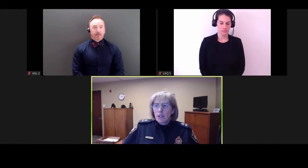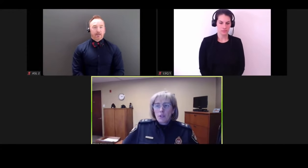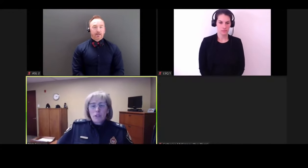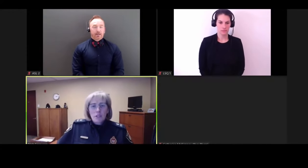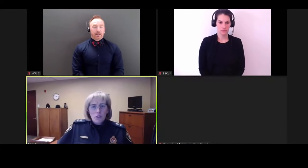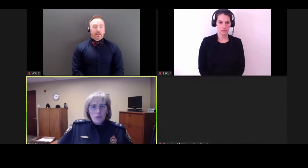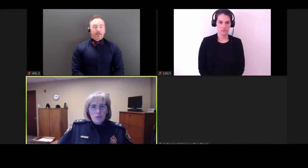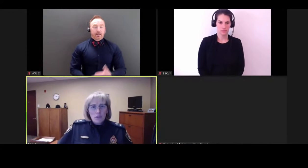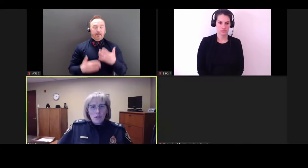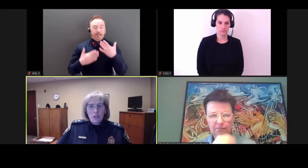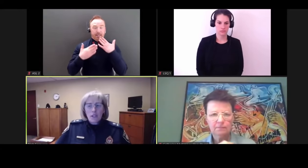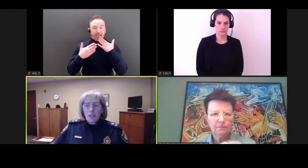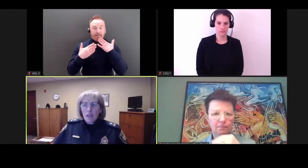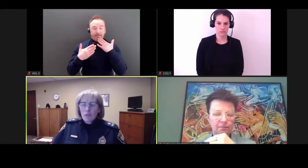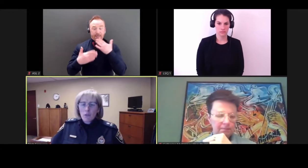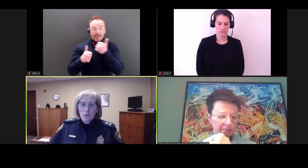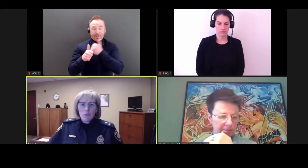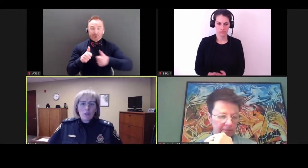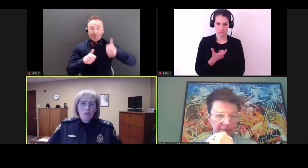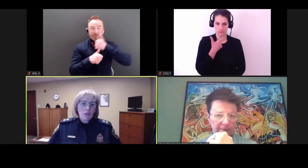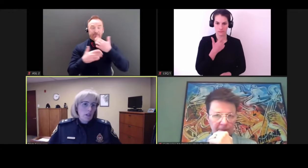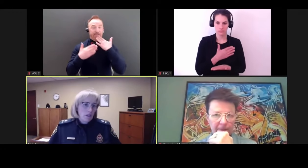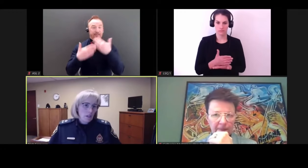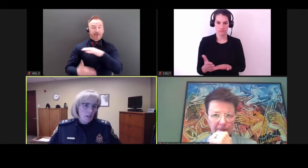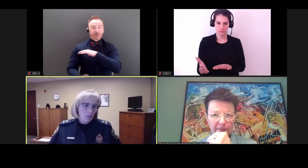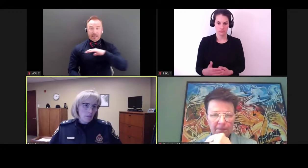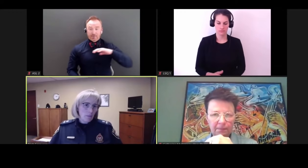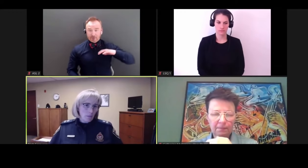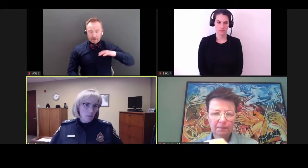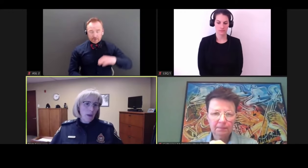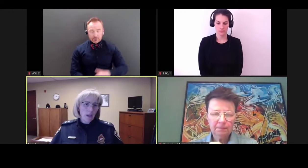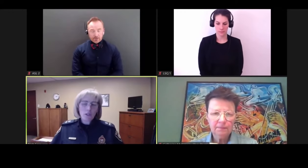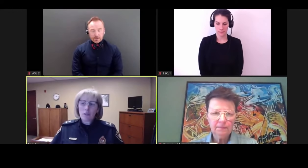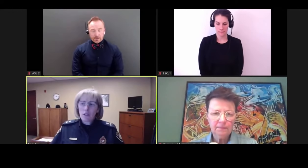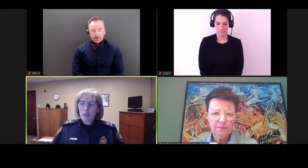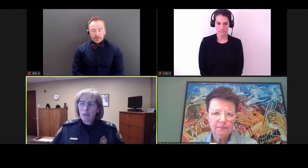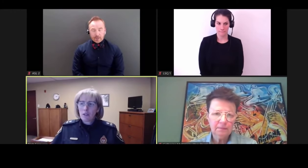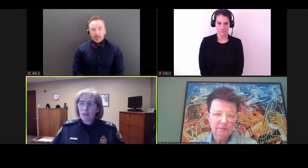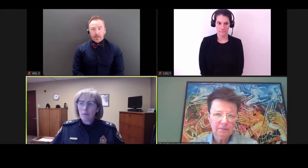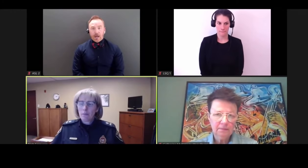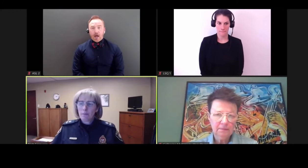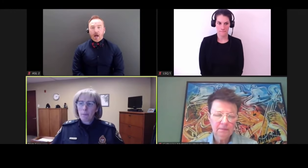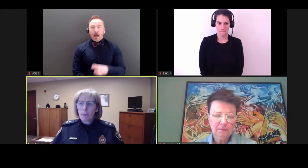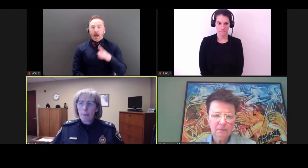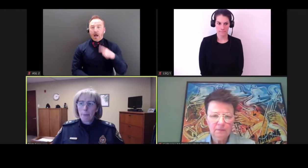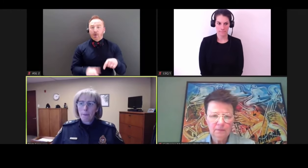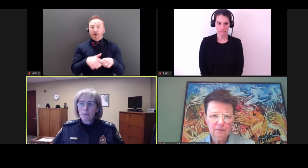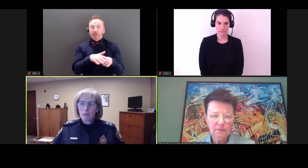Your constituents are lucky to have you, and you make a very impassioned and,